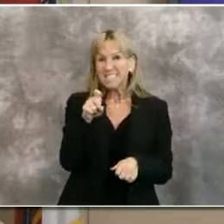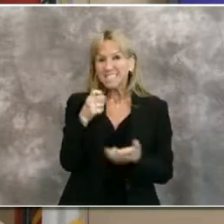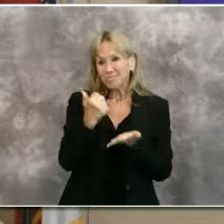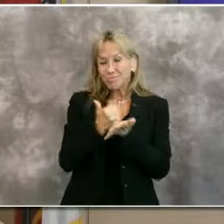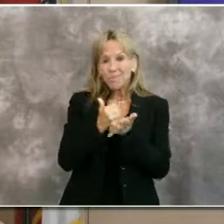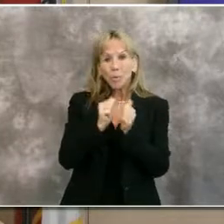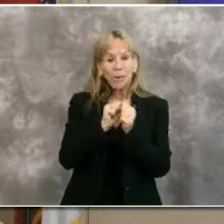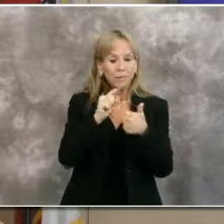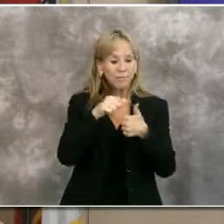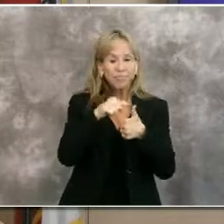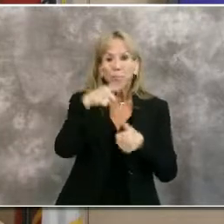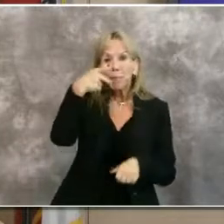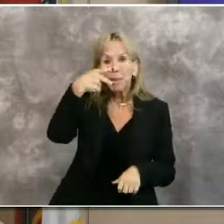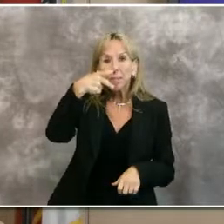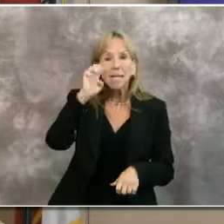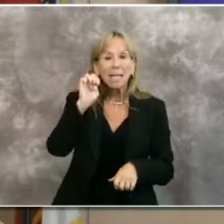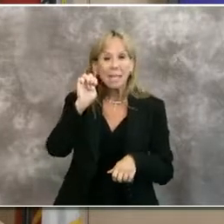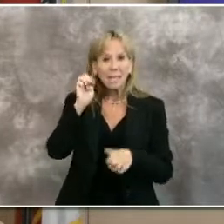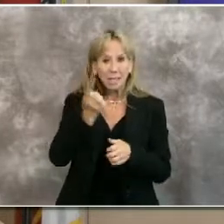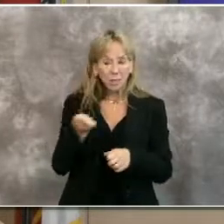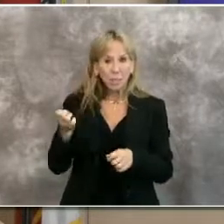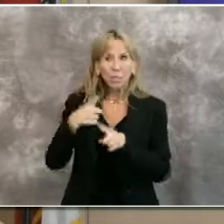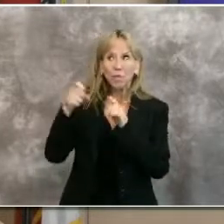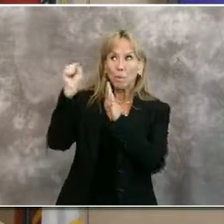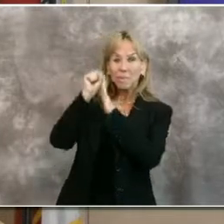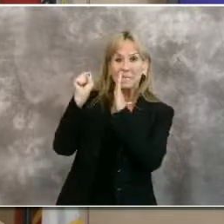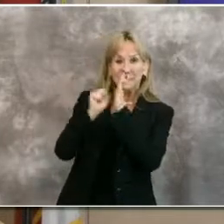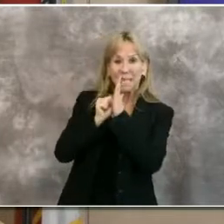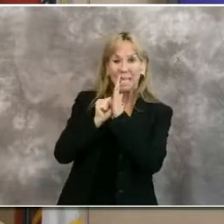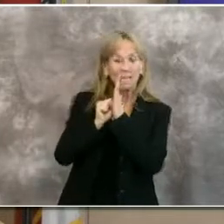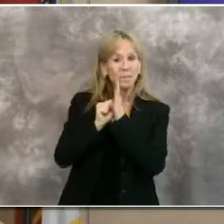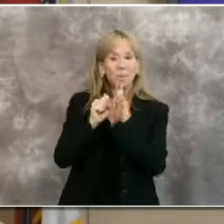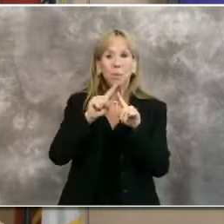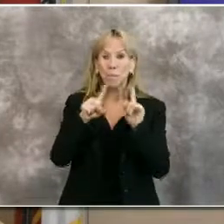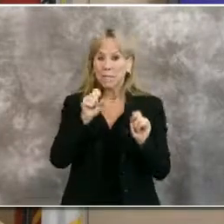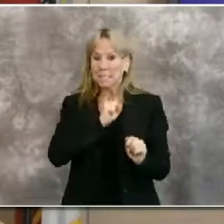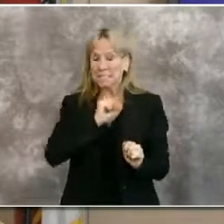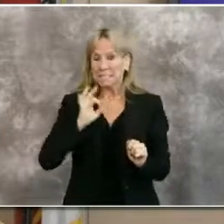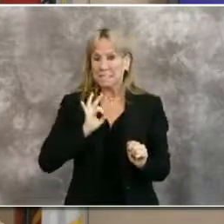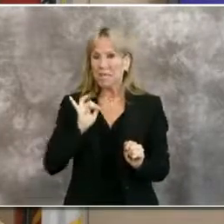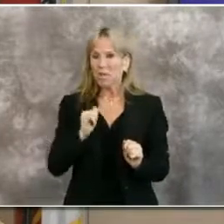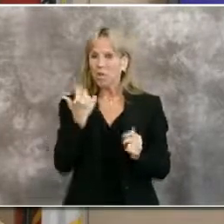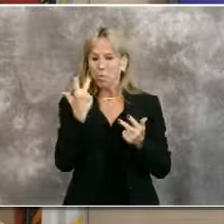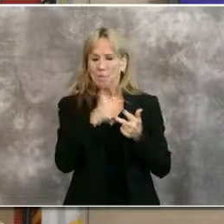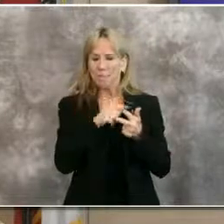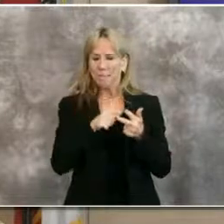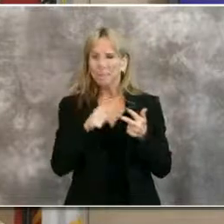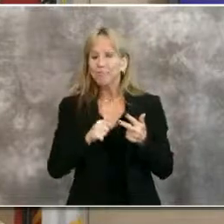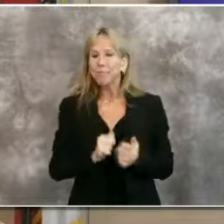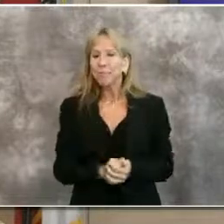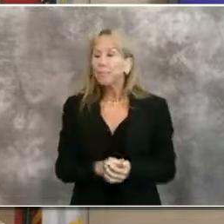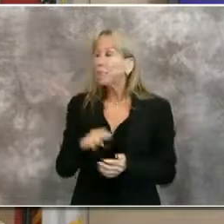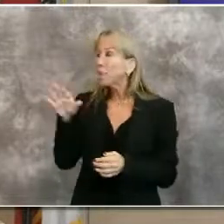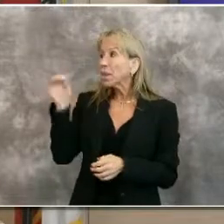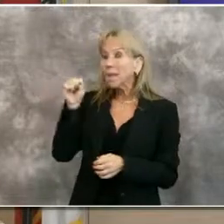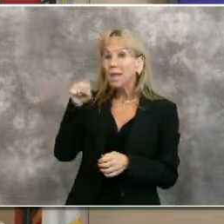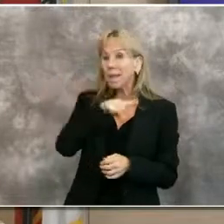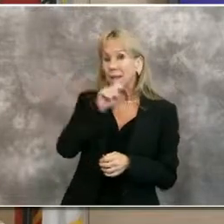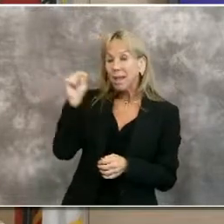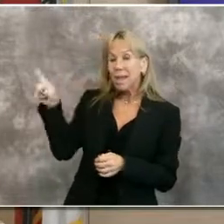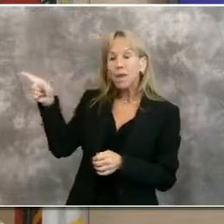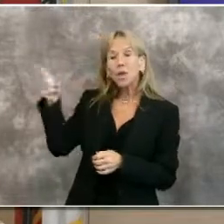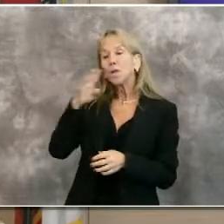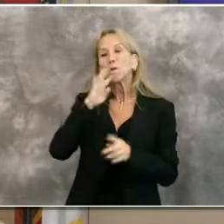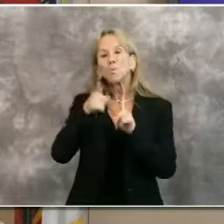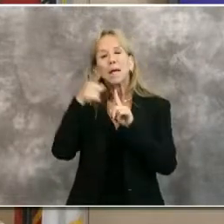requests from the state, but as far as staffing, I think that was your question. The answer is three. It was regarding the state task force. I think